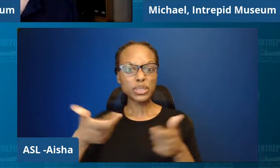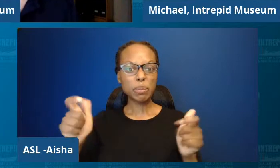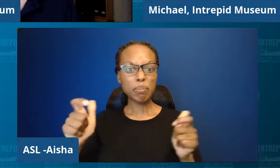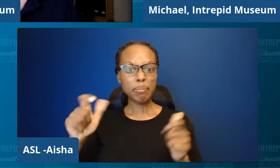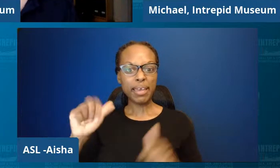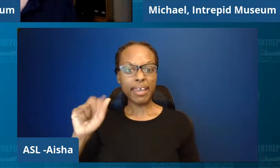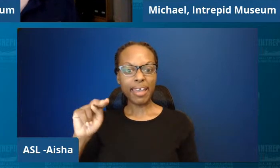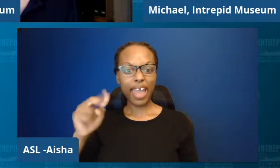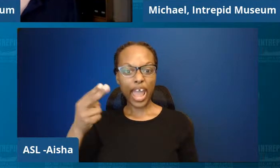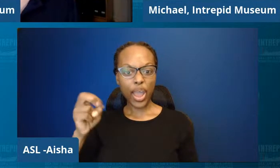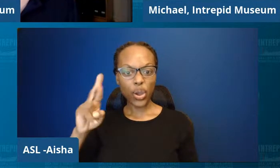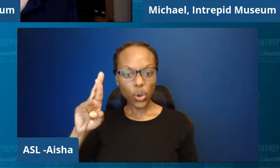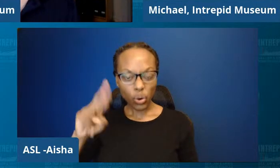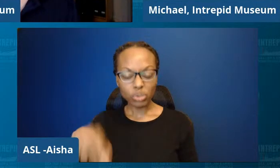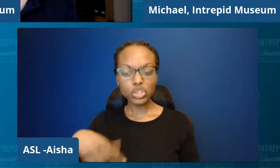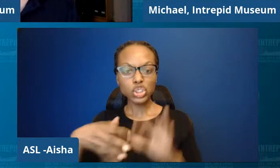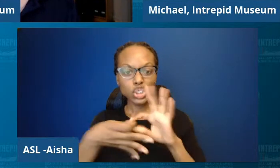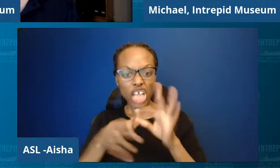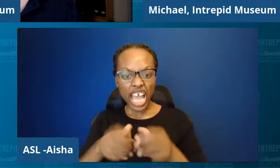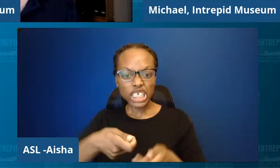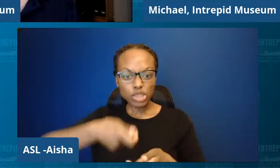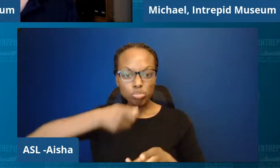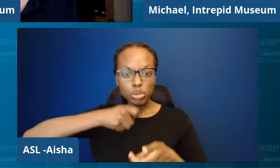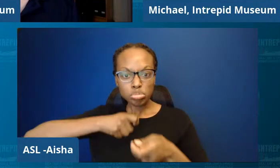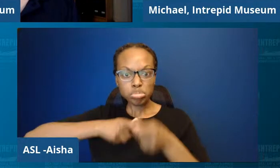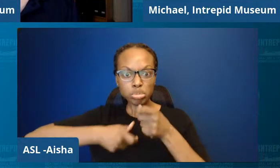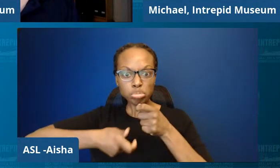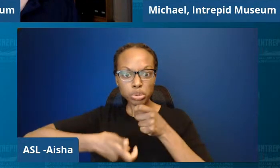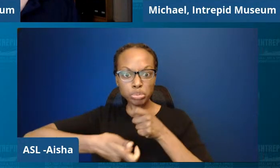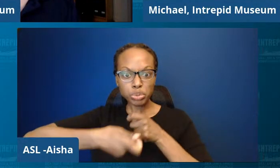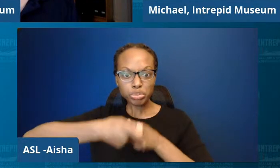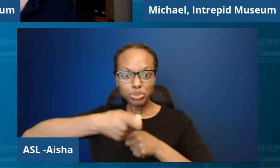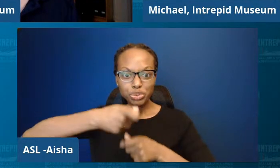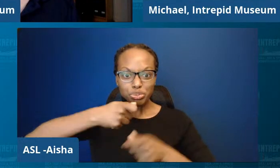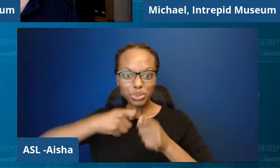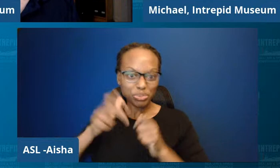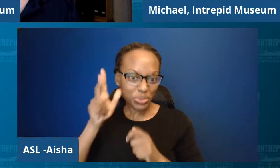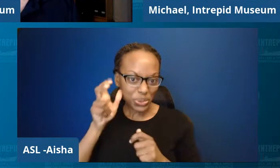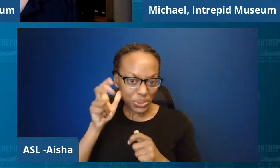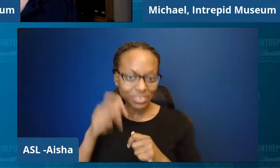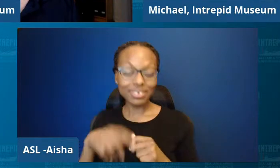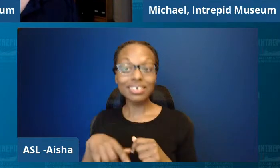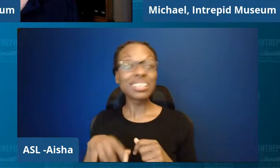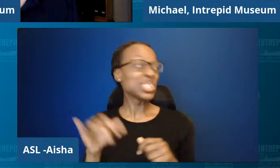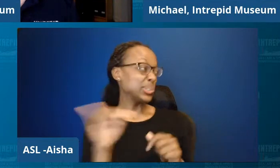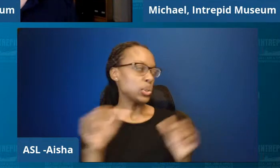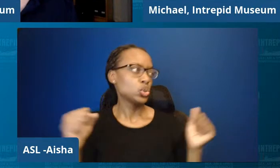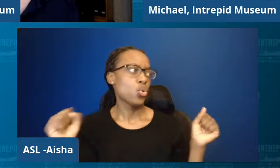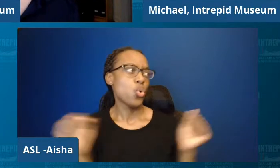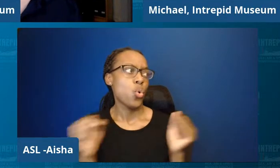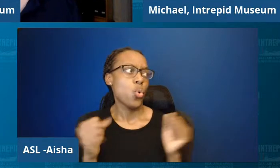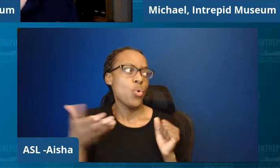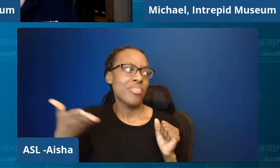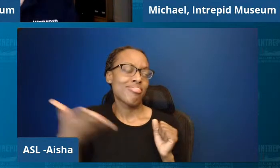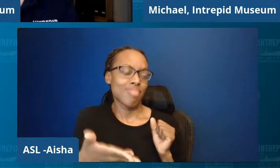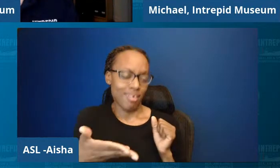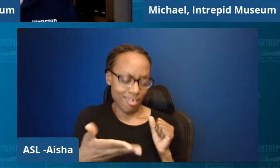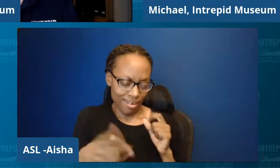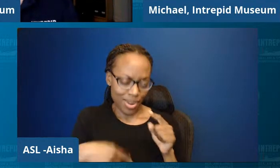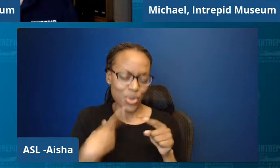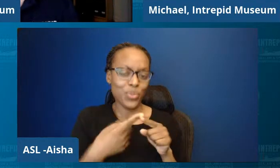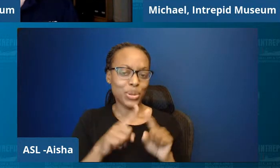chains coming up. That's a really great spot. Awesome. Yeah, it is. It's very cold in there though. I just have to warn you when you come to the